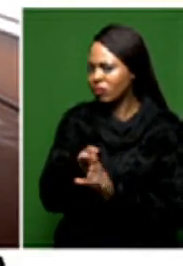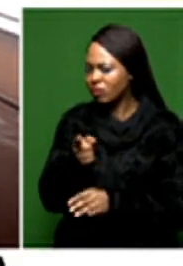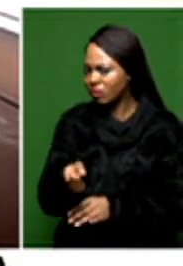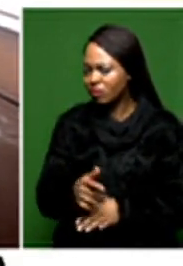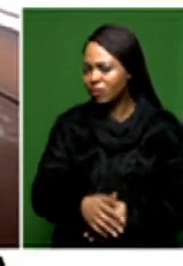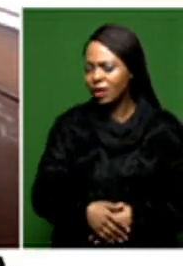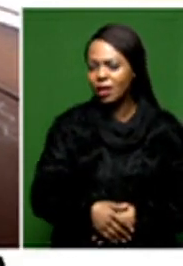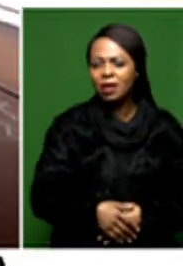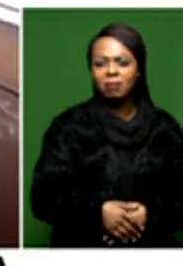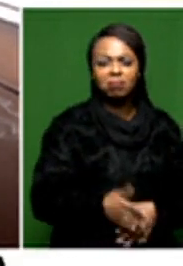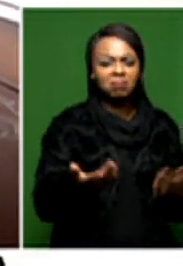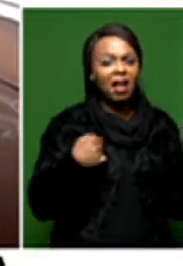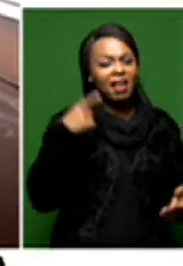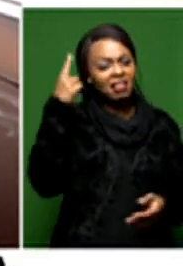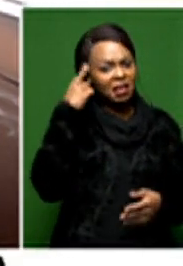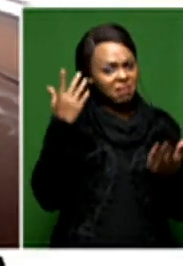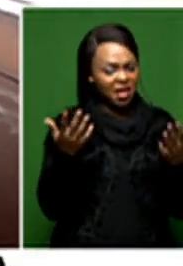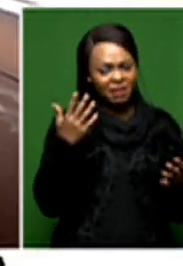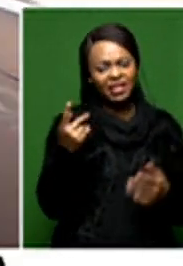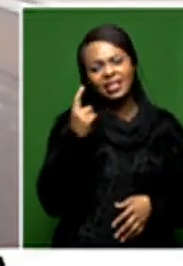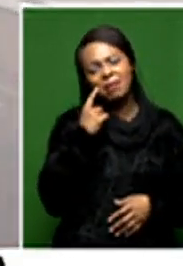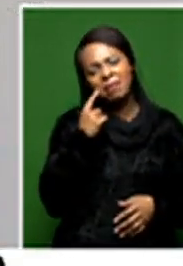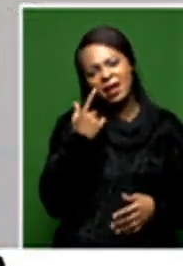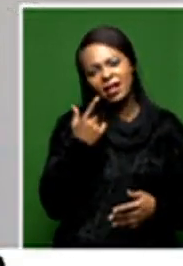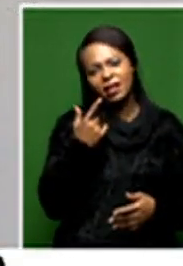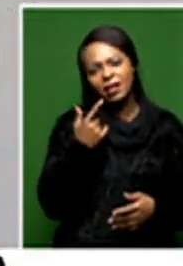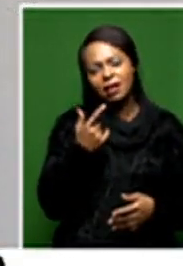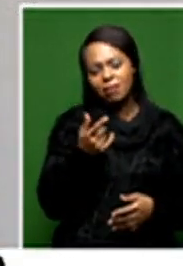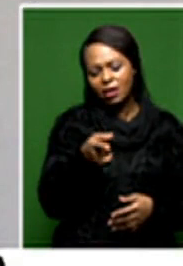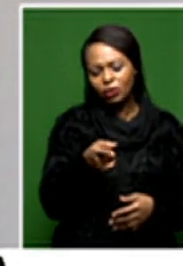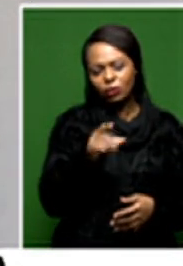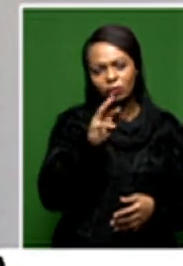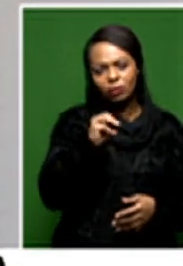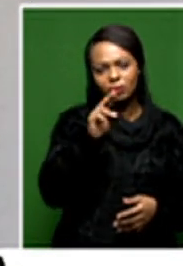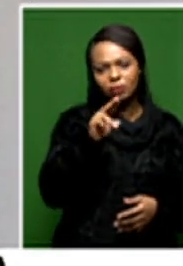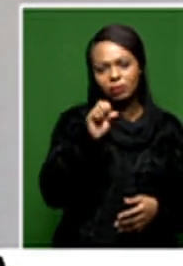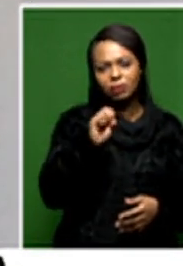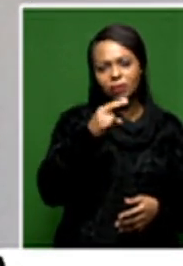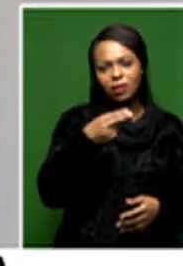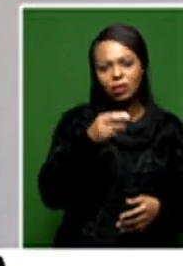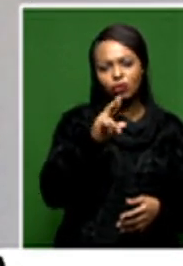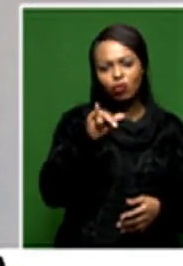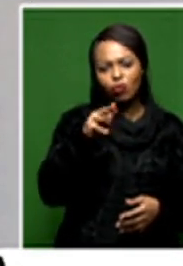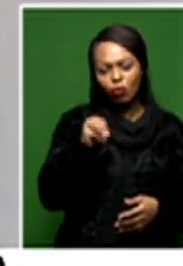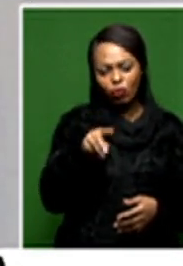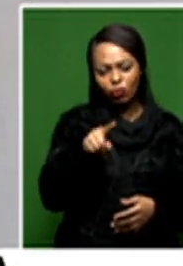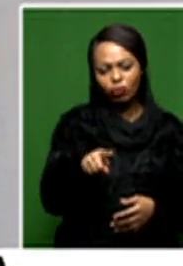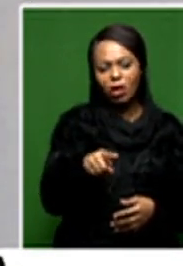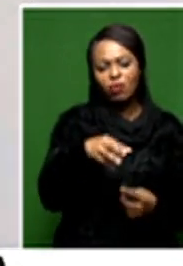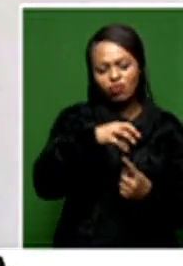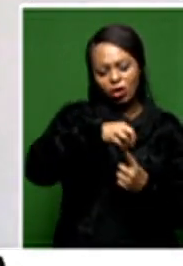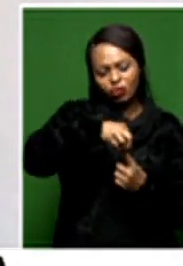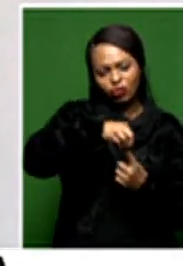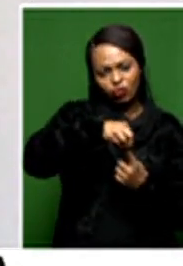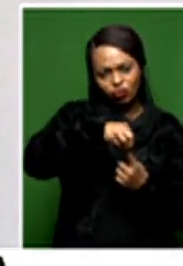I think it goes wider than simply adding mushrooms and cream. So that is the first thing we need to realize, or